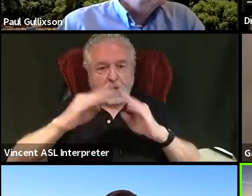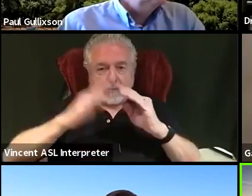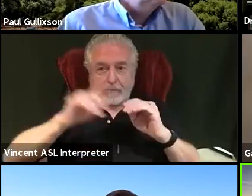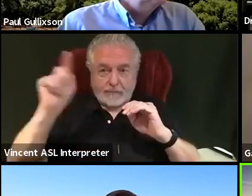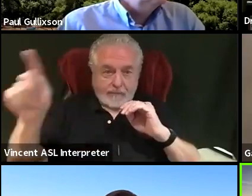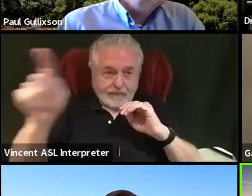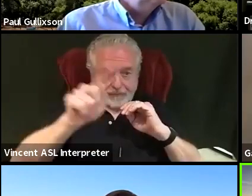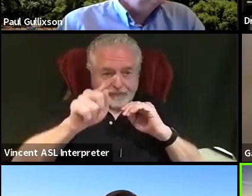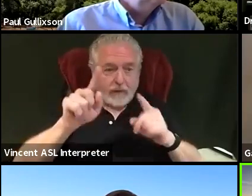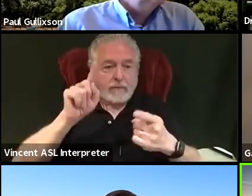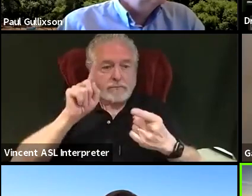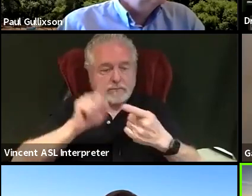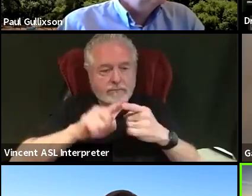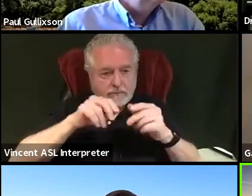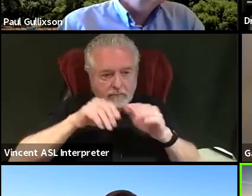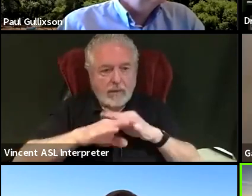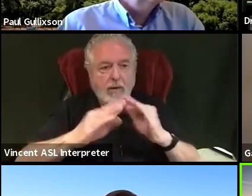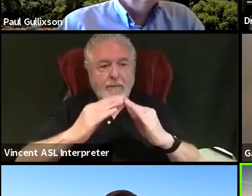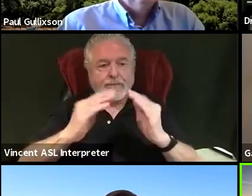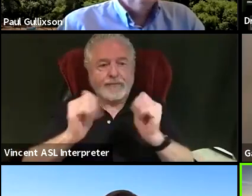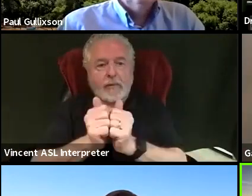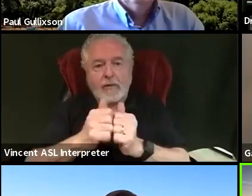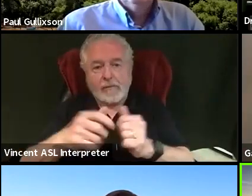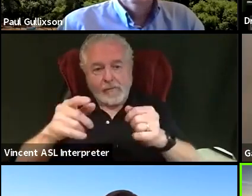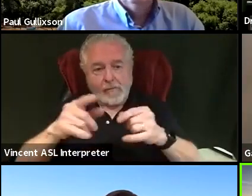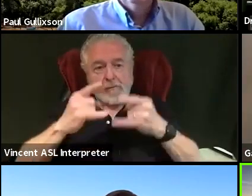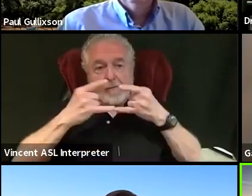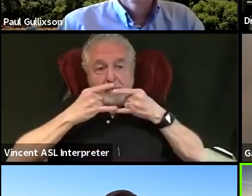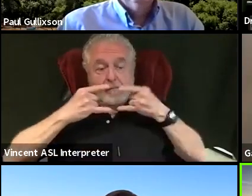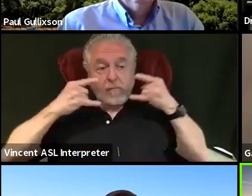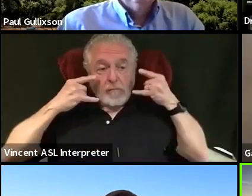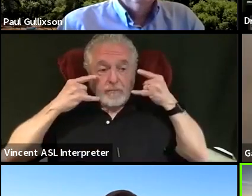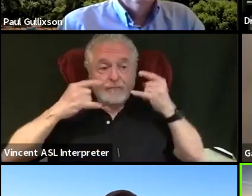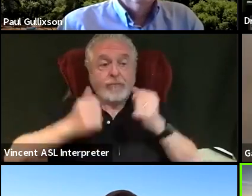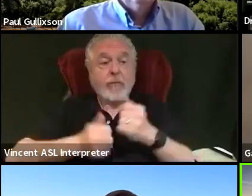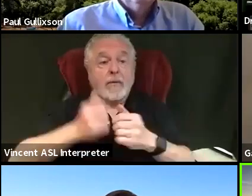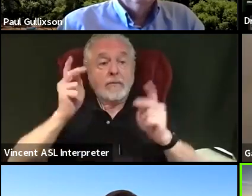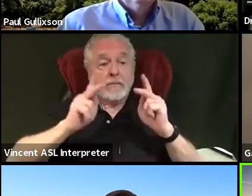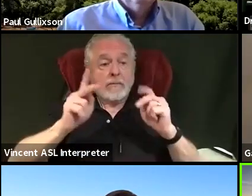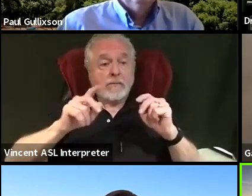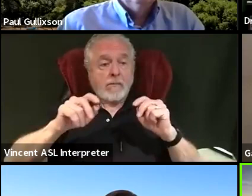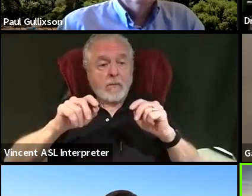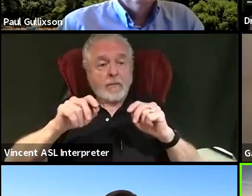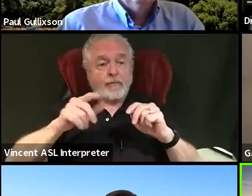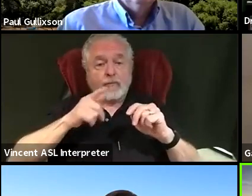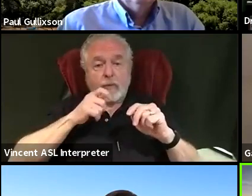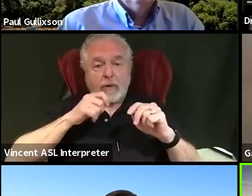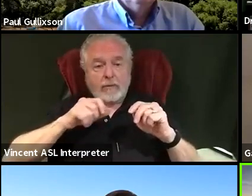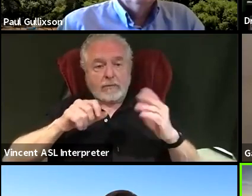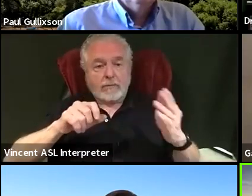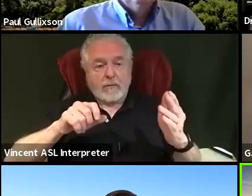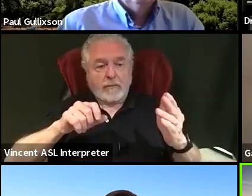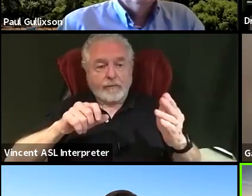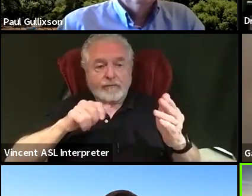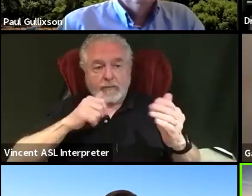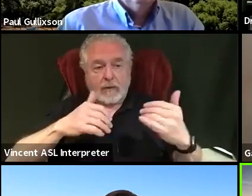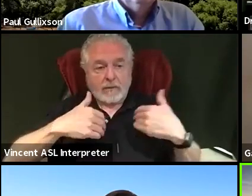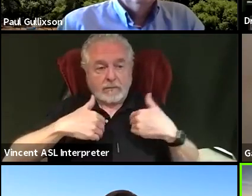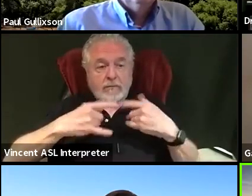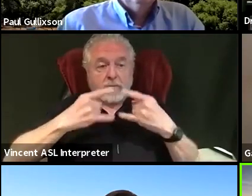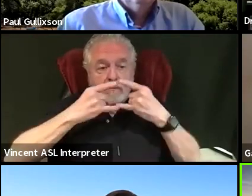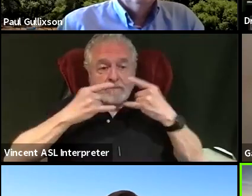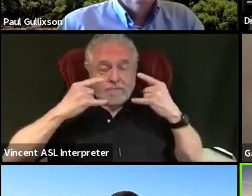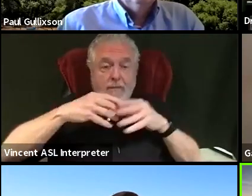households to be indoors together without a mask. The majority of people who are, to not have a